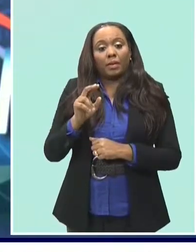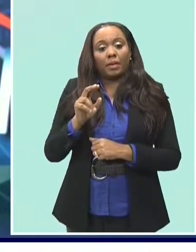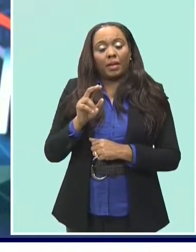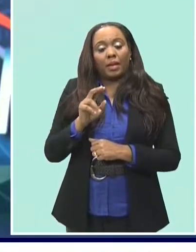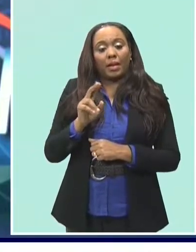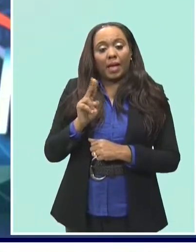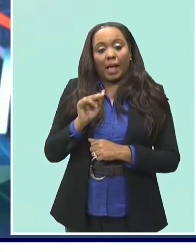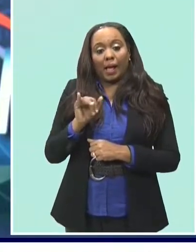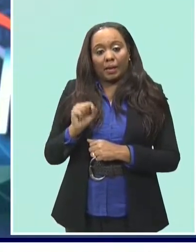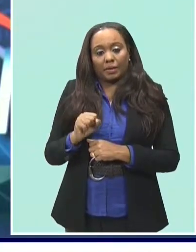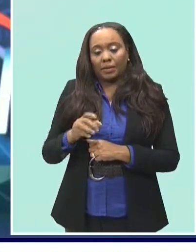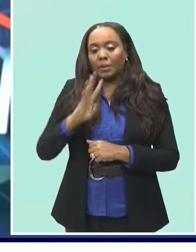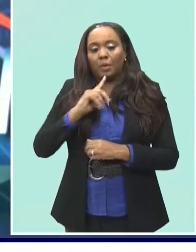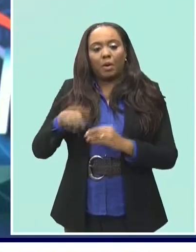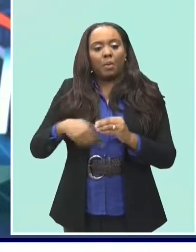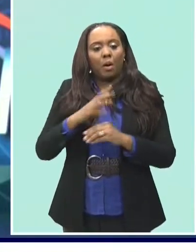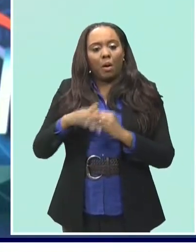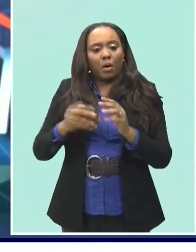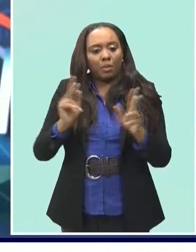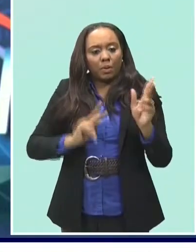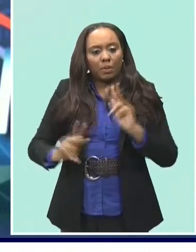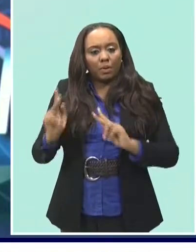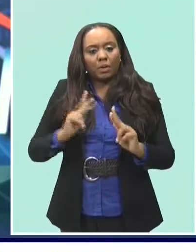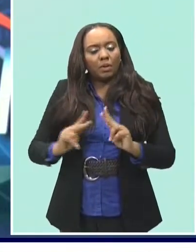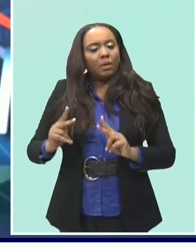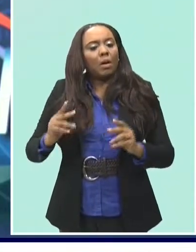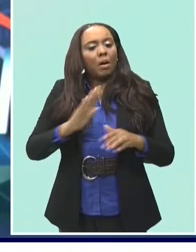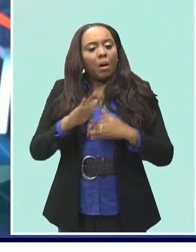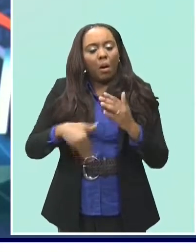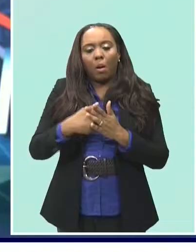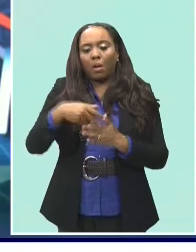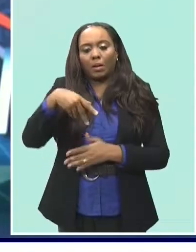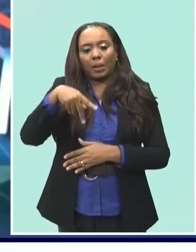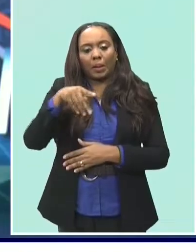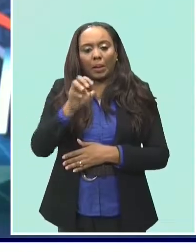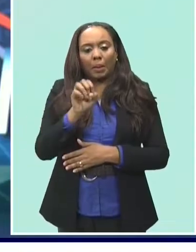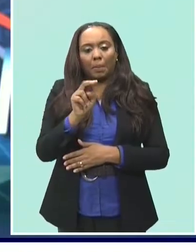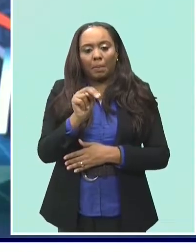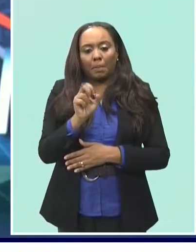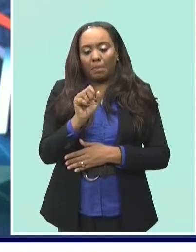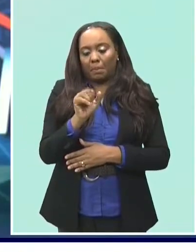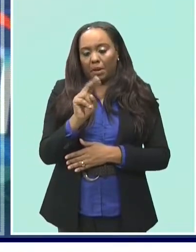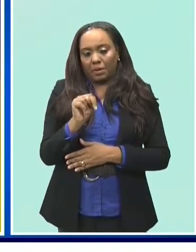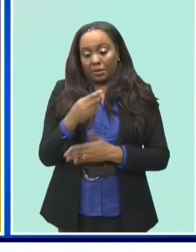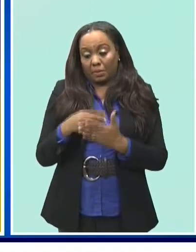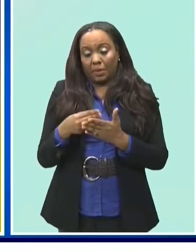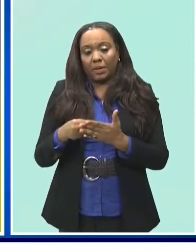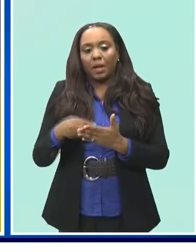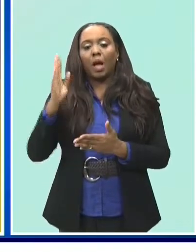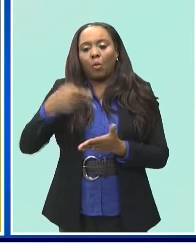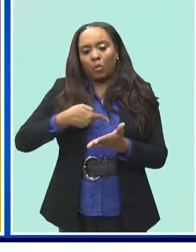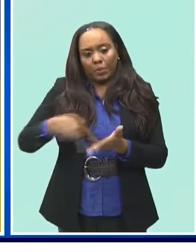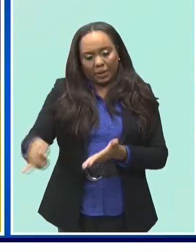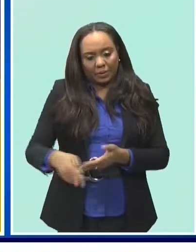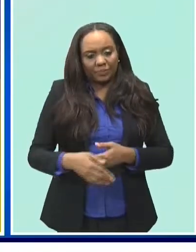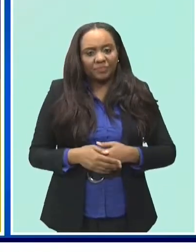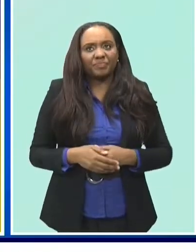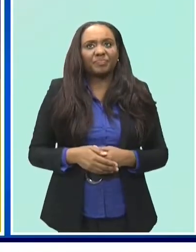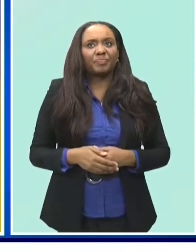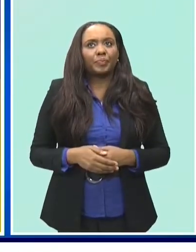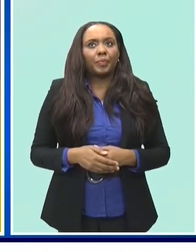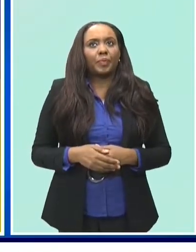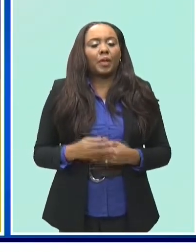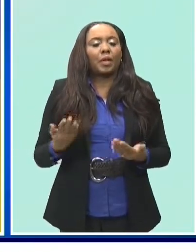General on the approach that should be taken to restore the cancelled pension. This afternoon, the Director of Finance and Economic